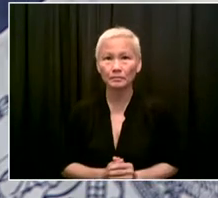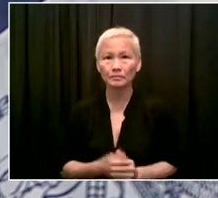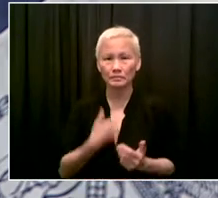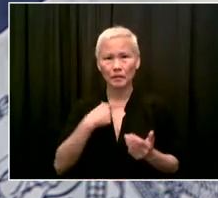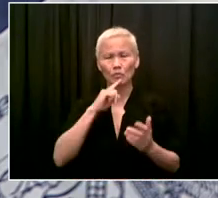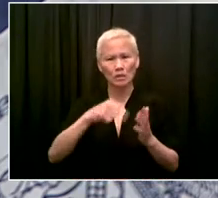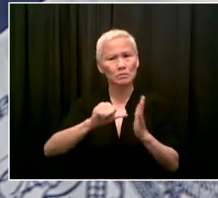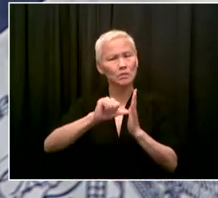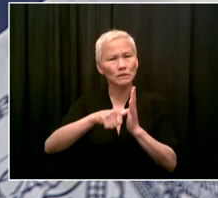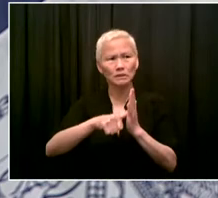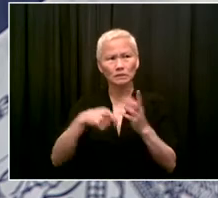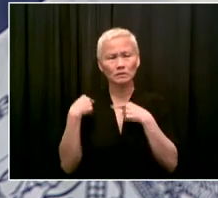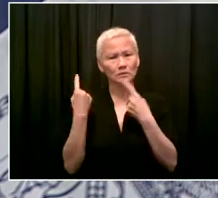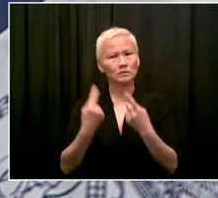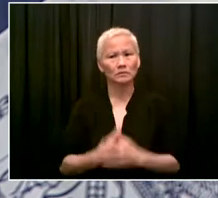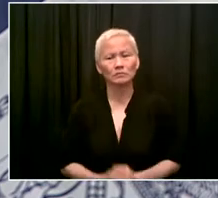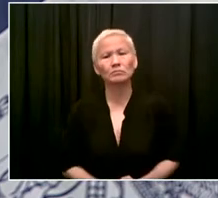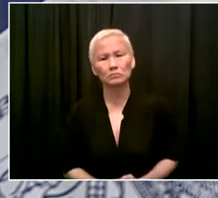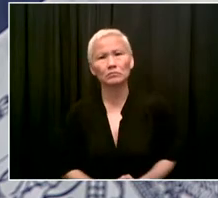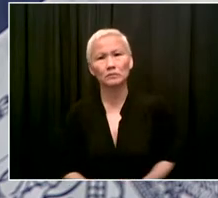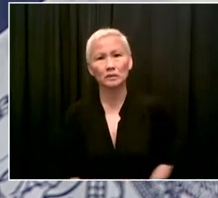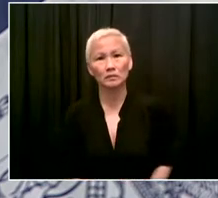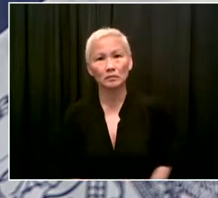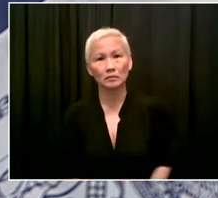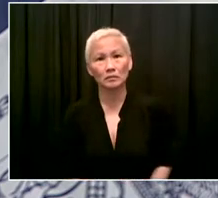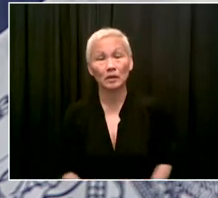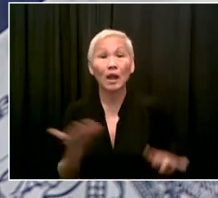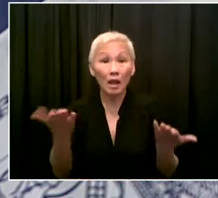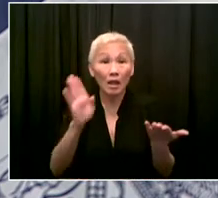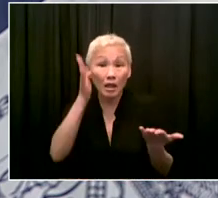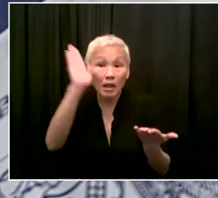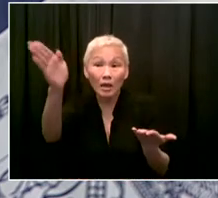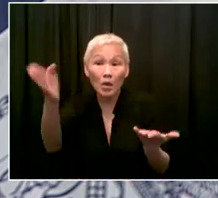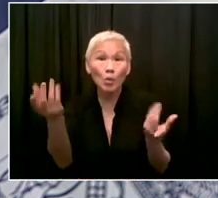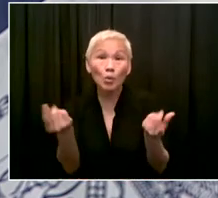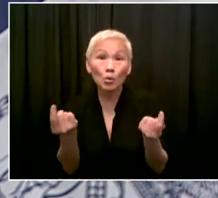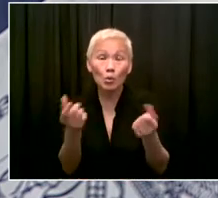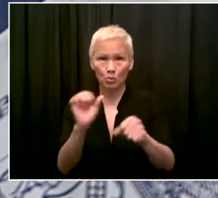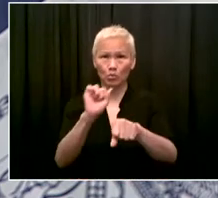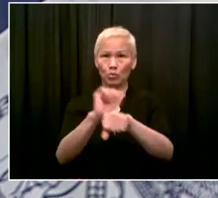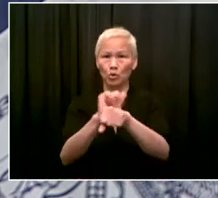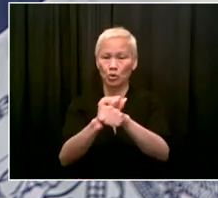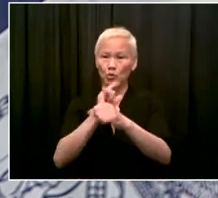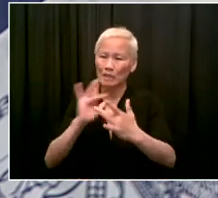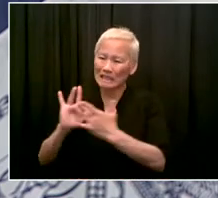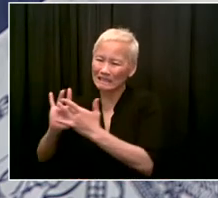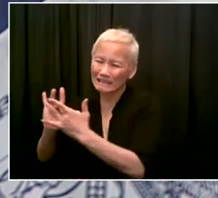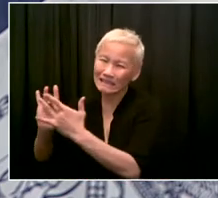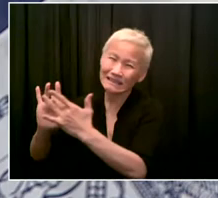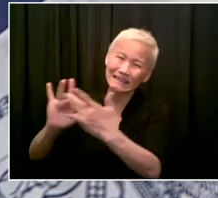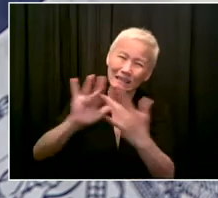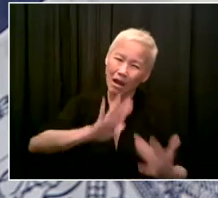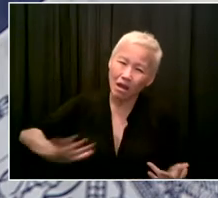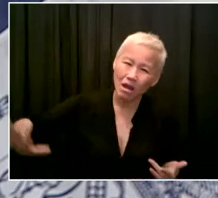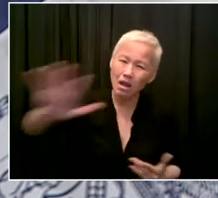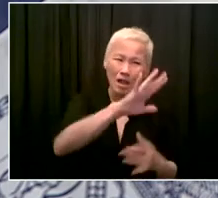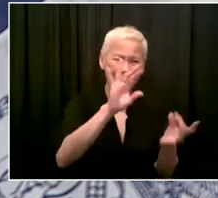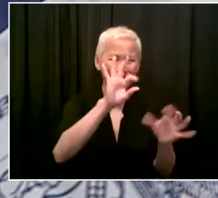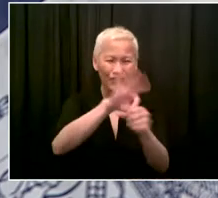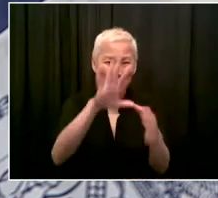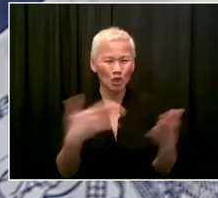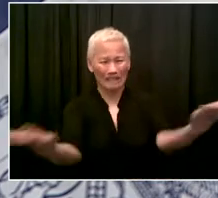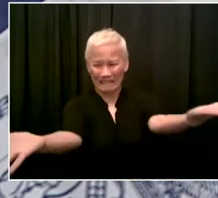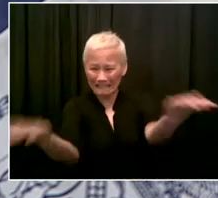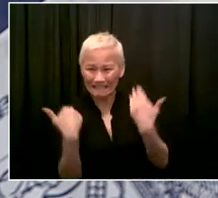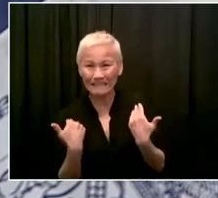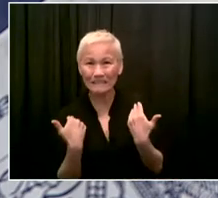about just more and more efforts to reach people, to energize them. Campaigns have a responsibility for that too. But